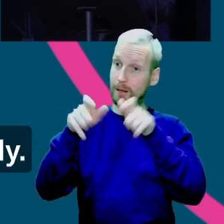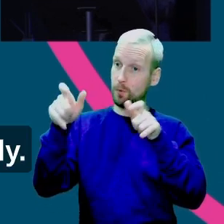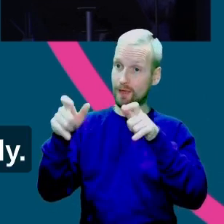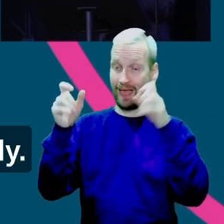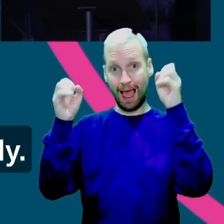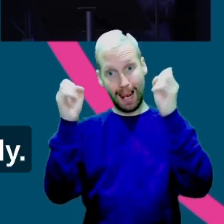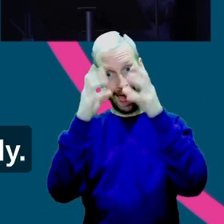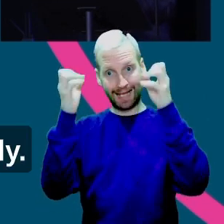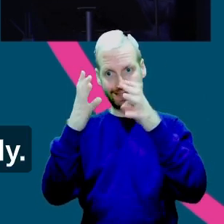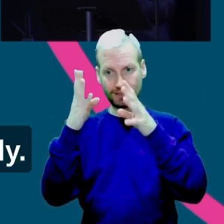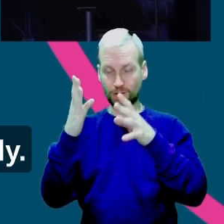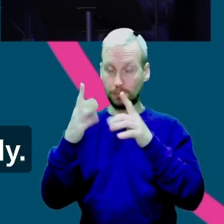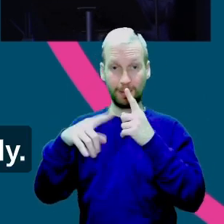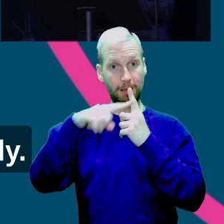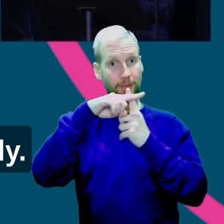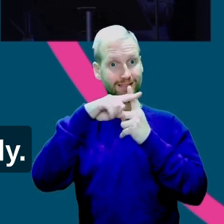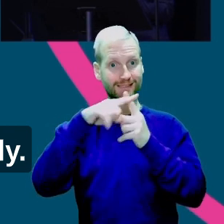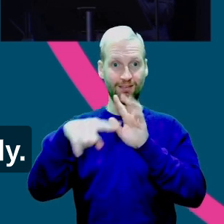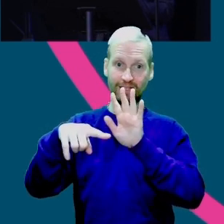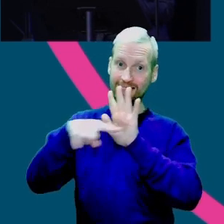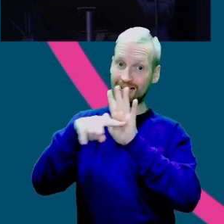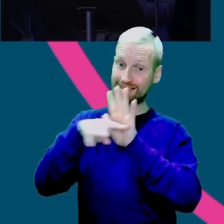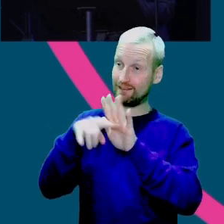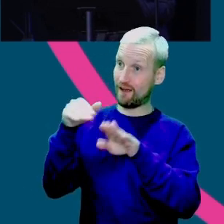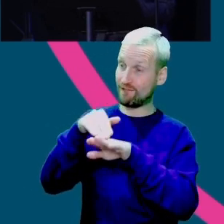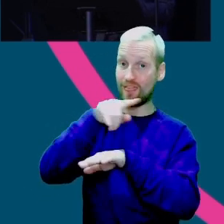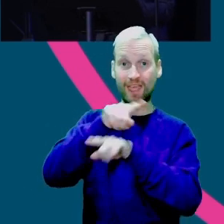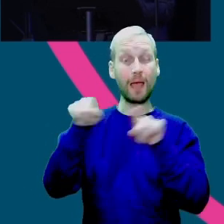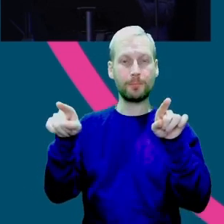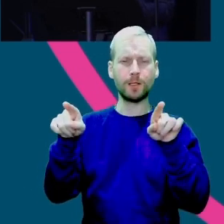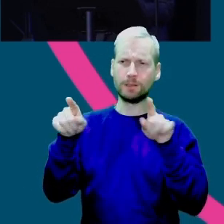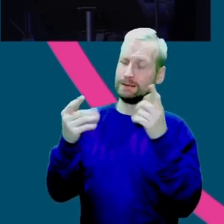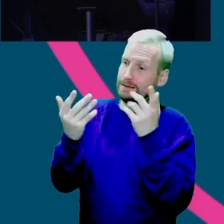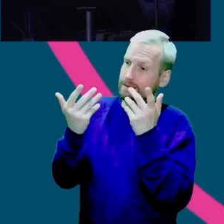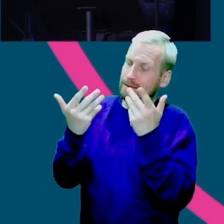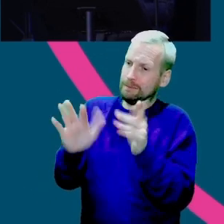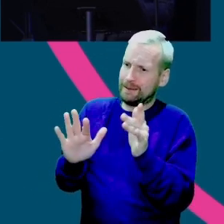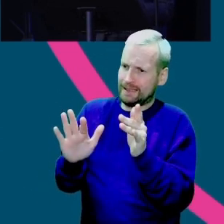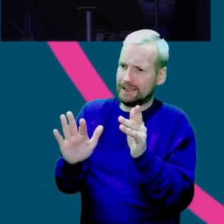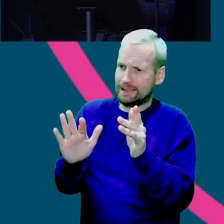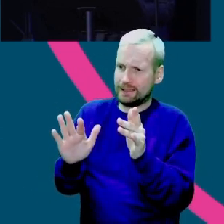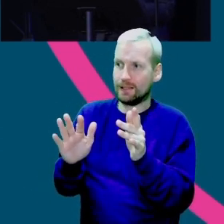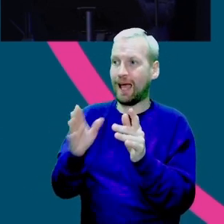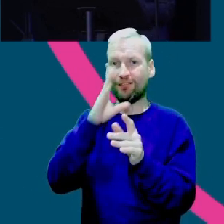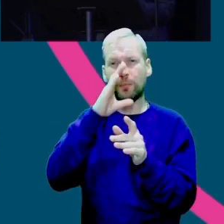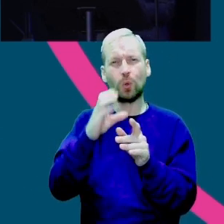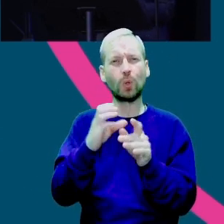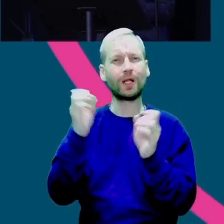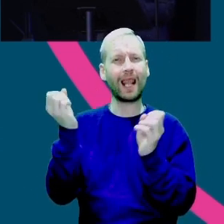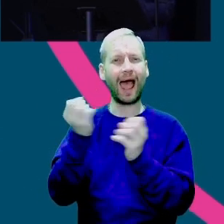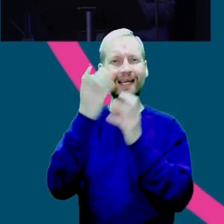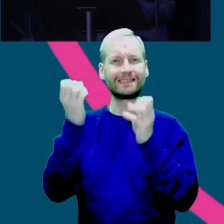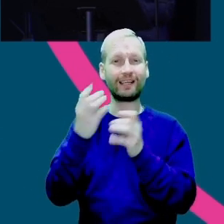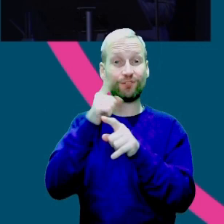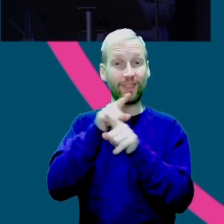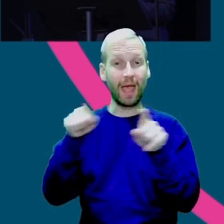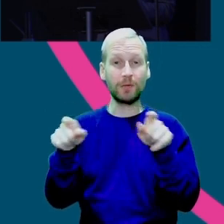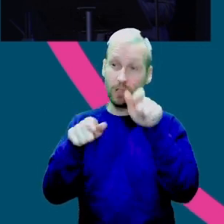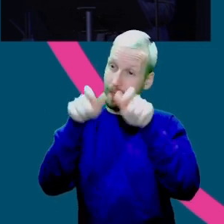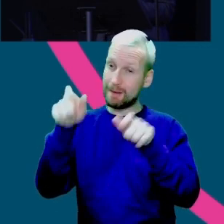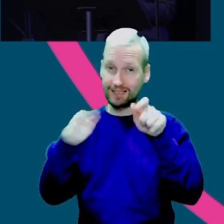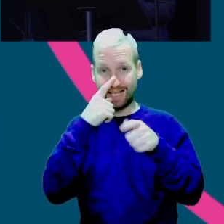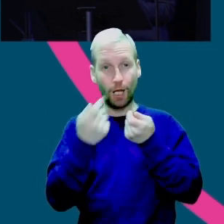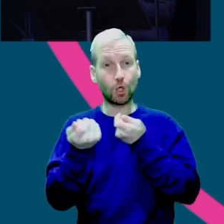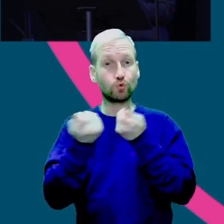beneficial or detrimental, accordingly. So we've managed to get the funding for mood lighting so that the patient can control